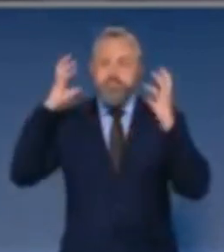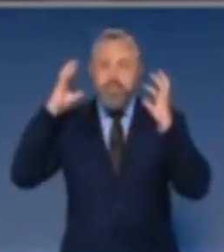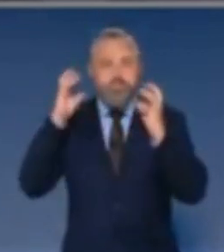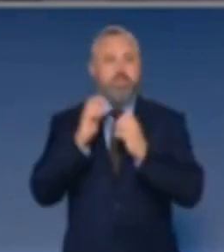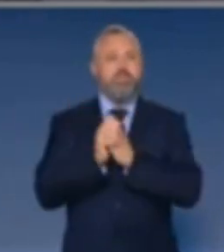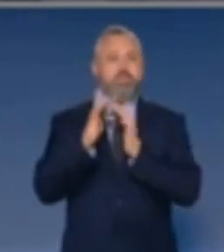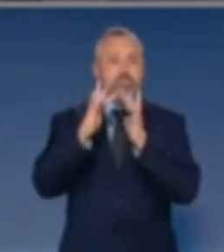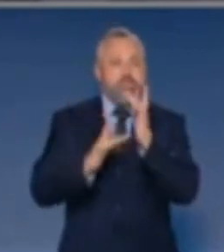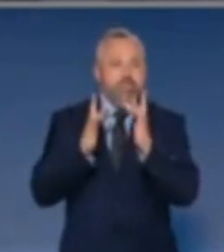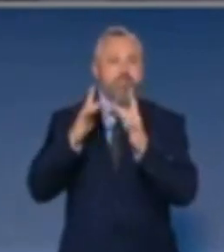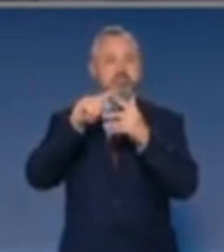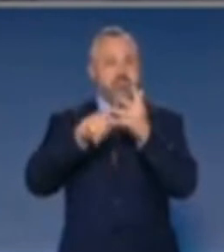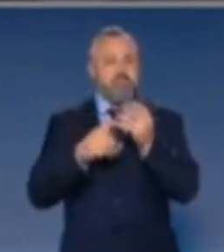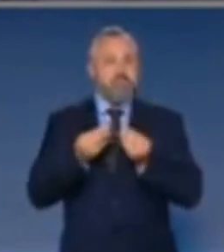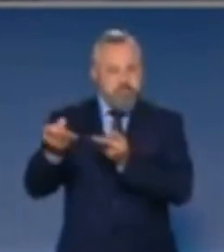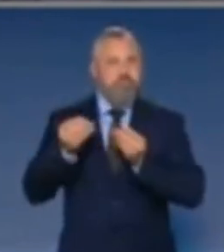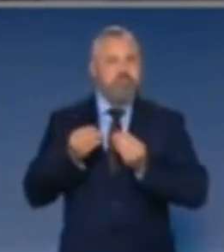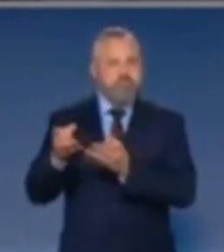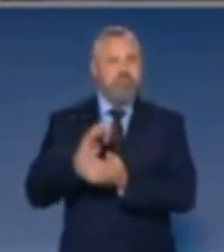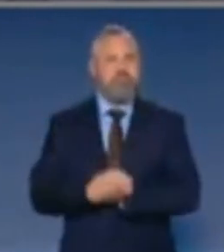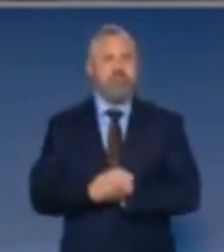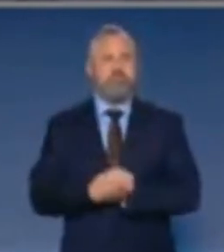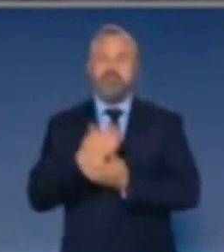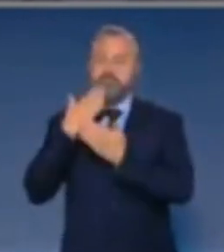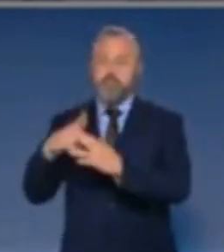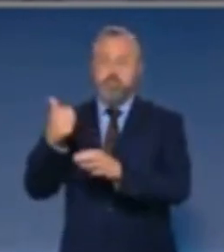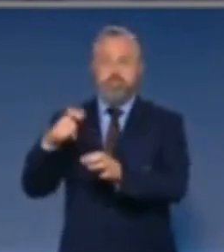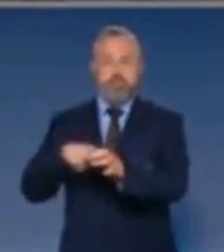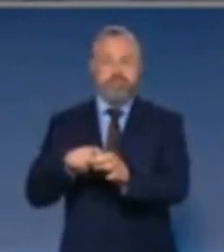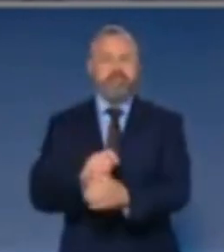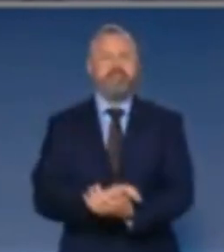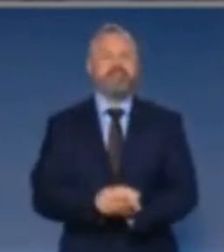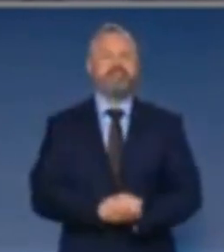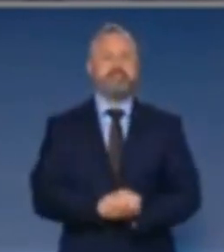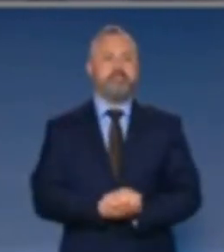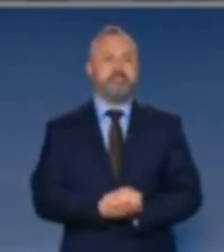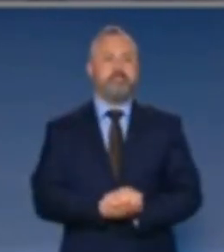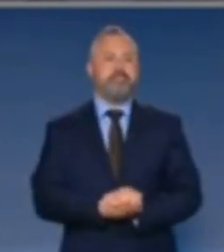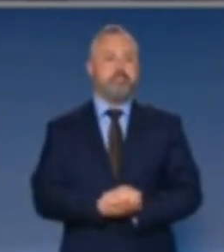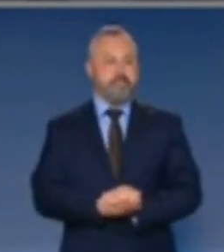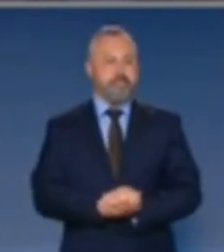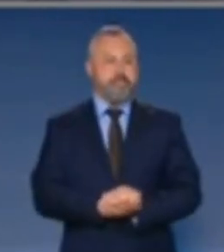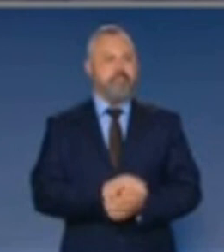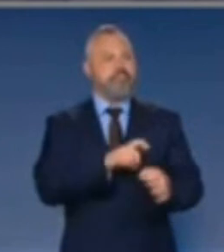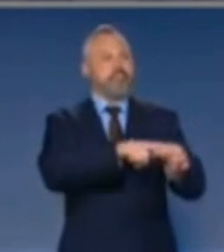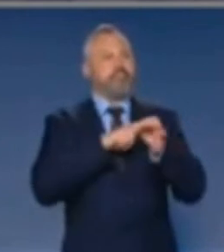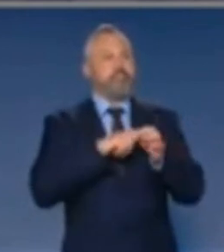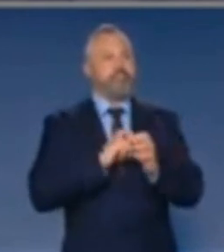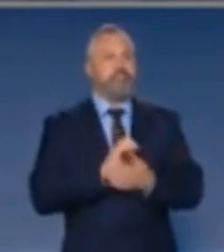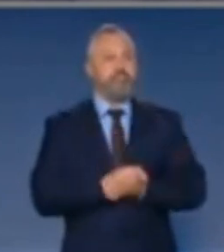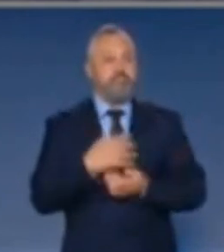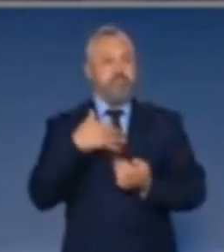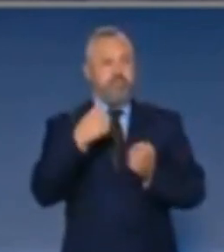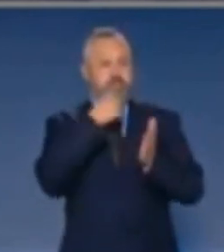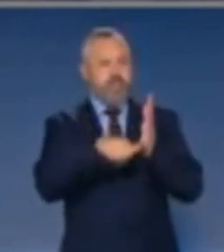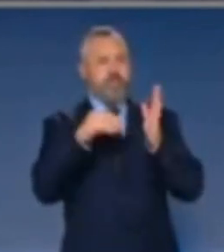as well. Good, thank you for the question. I appreciate that. Minister, we've seen a letter containing advice from the AFP to MPs and senators